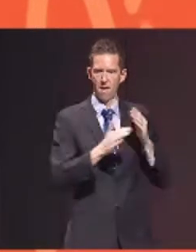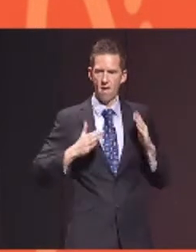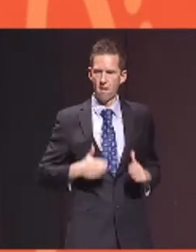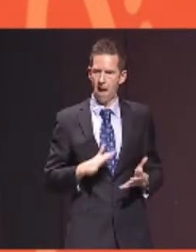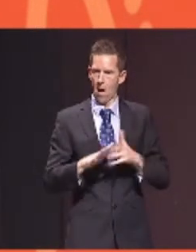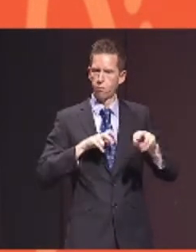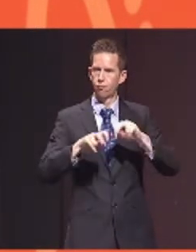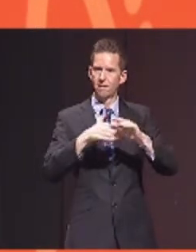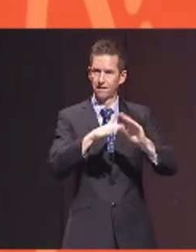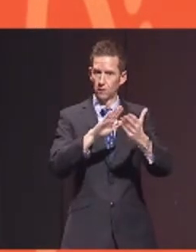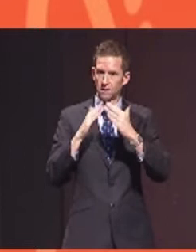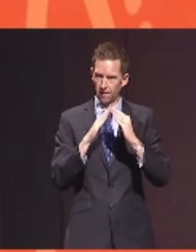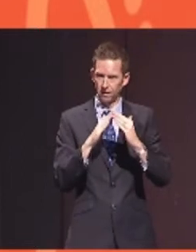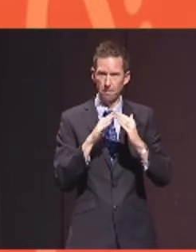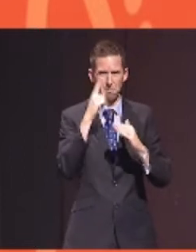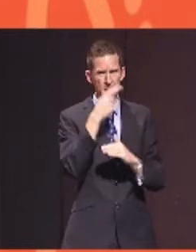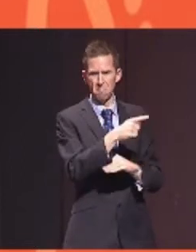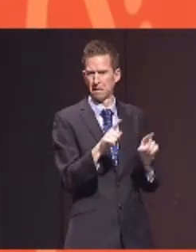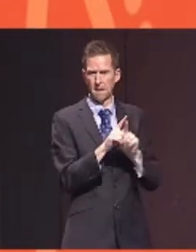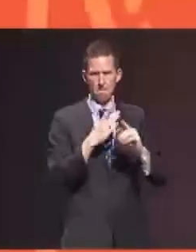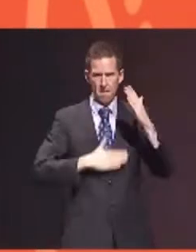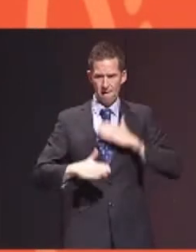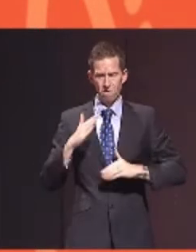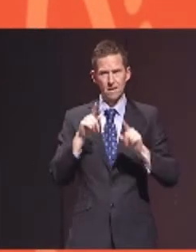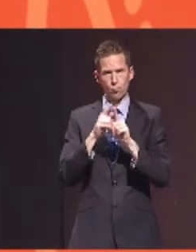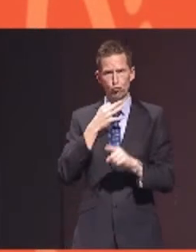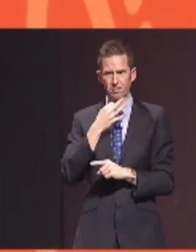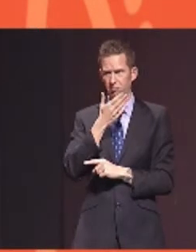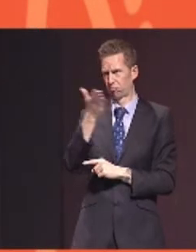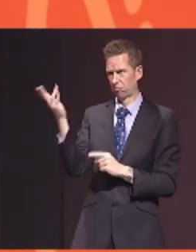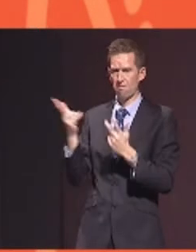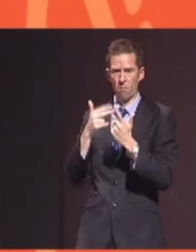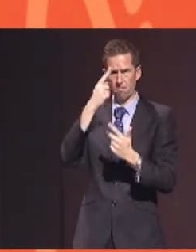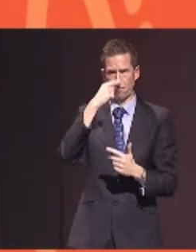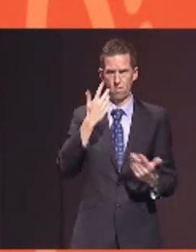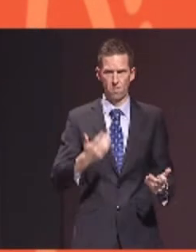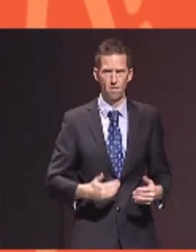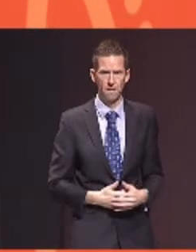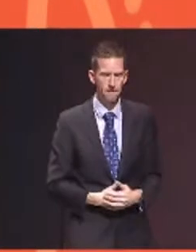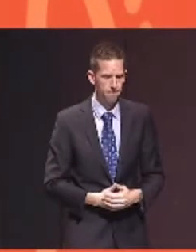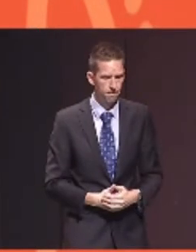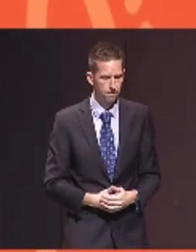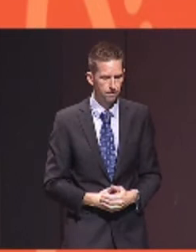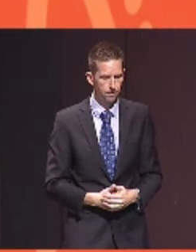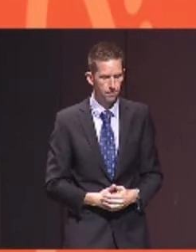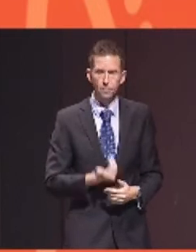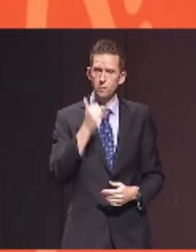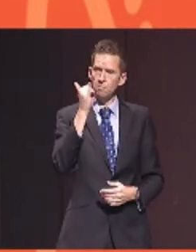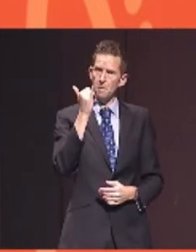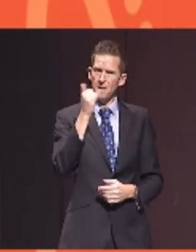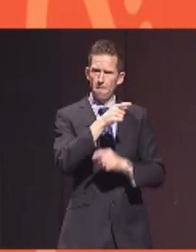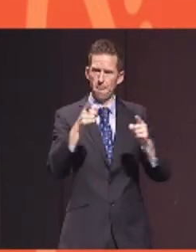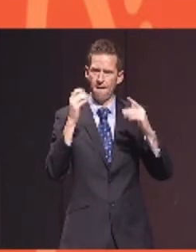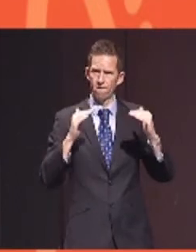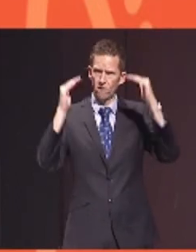in society, but they have the same behavior and the same risks as everybody else. They may be at risk, a